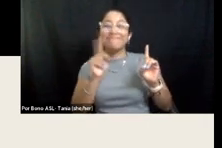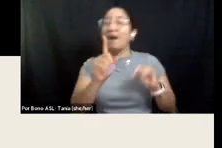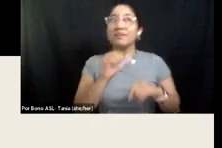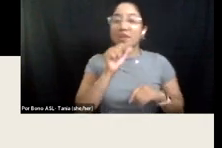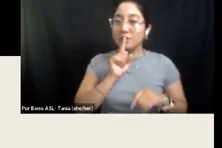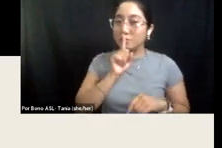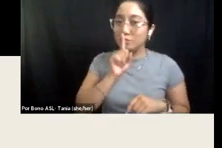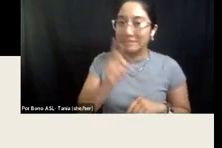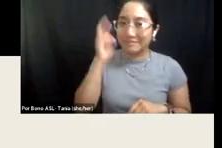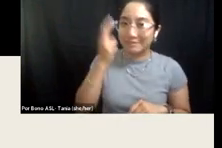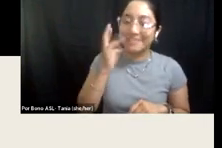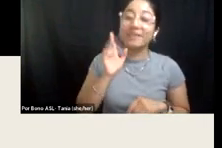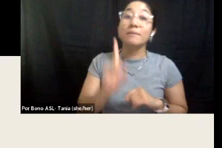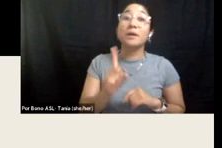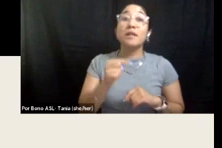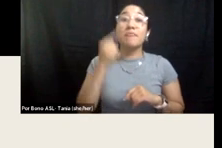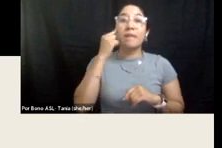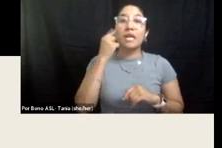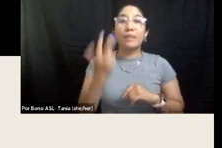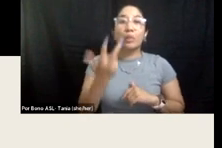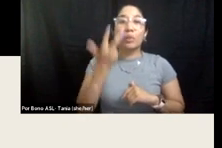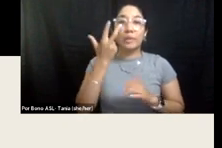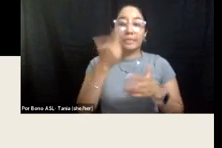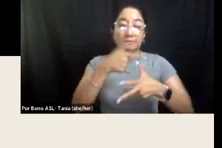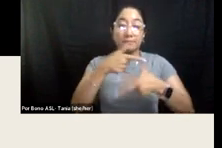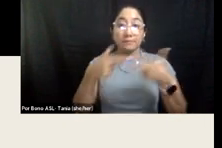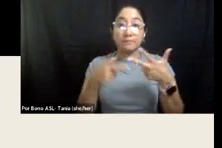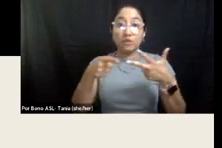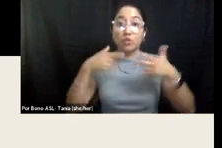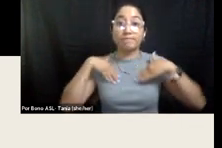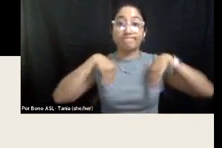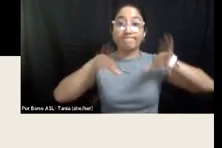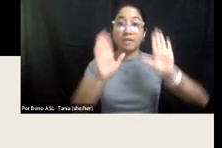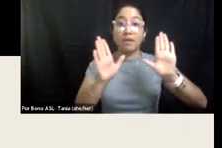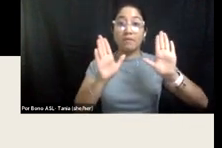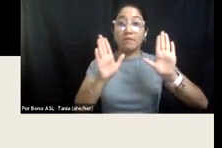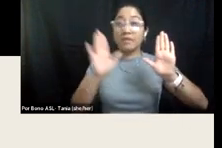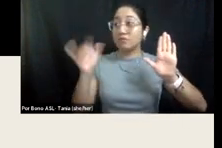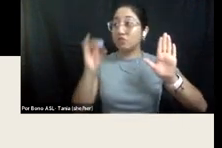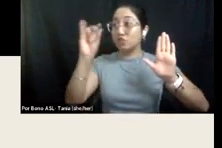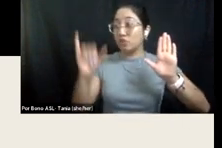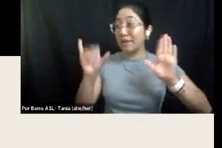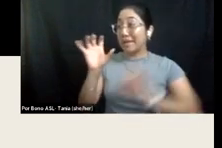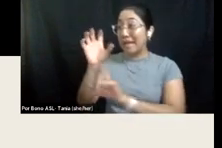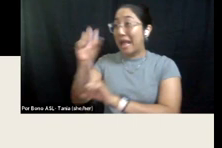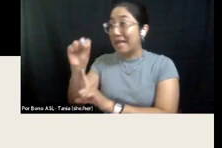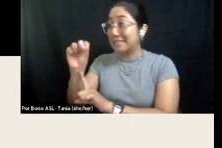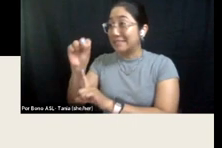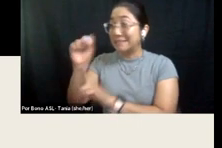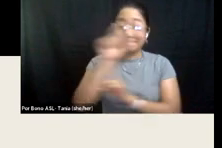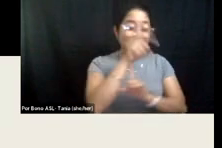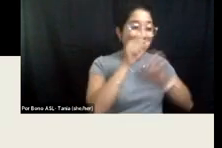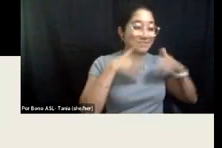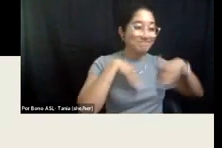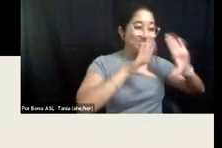three times that you had to sacrifice something in order for this joy that you got to have, but it meant something. It cost you something.